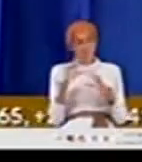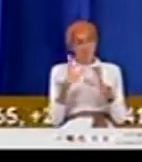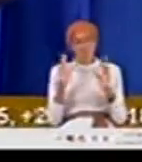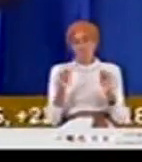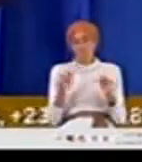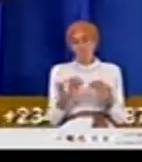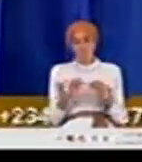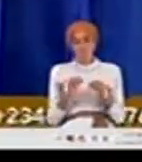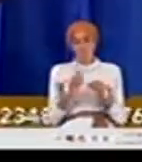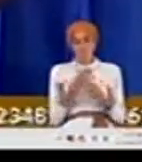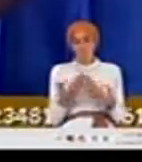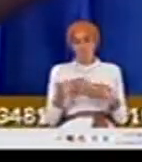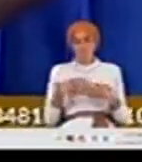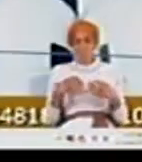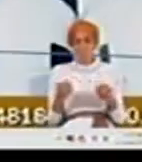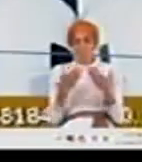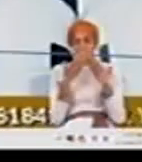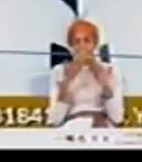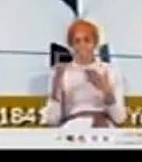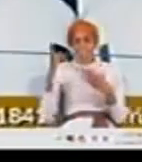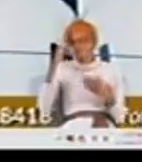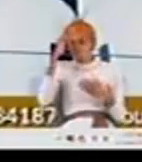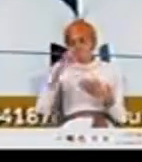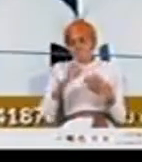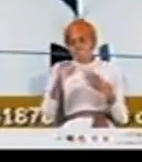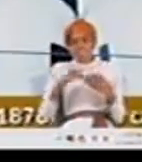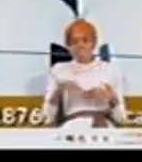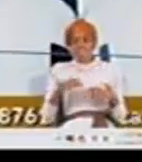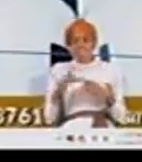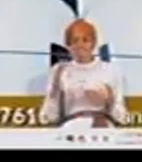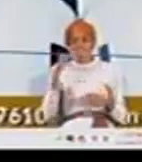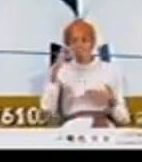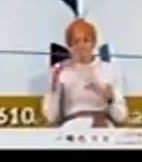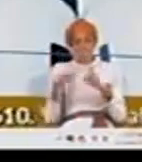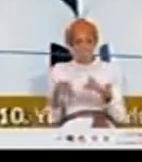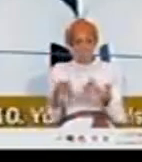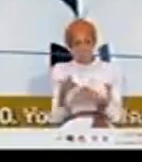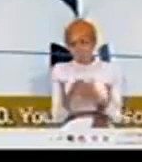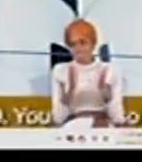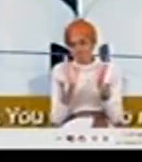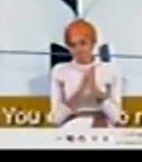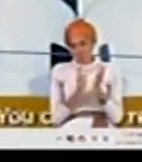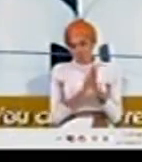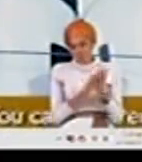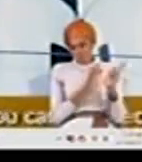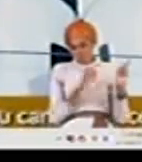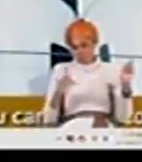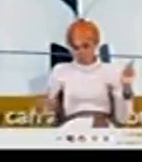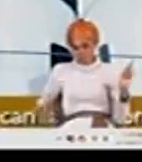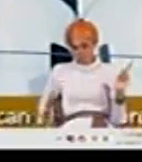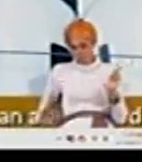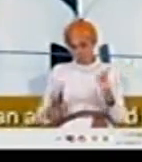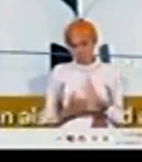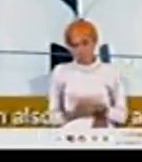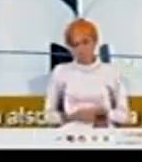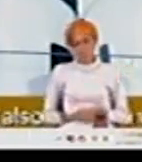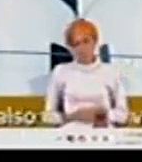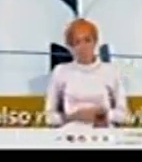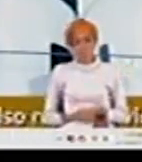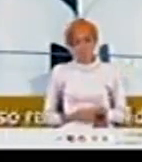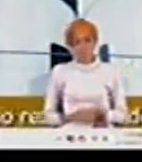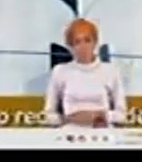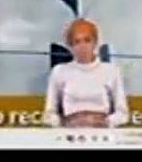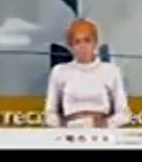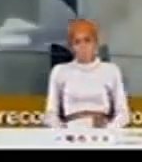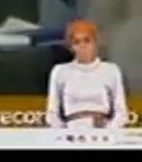has done for me put your hands together for the Lord God bless you Sister God bless you Sister heartb born gone